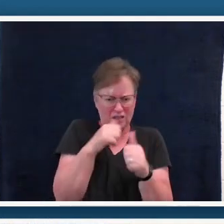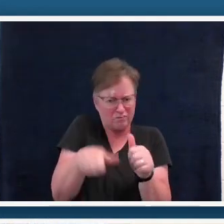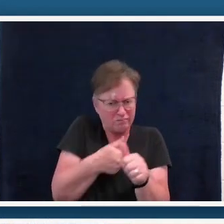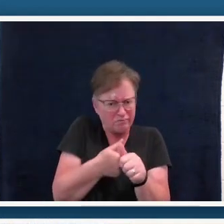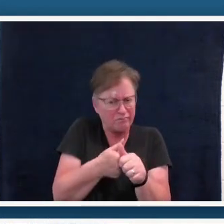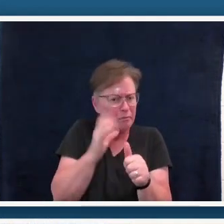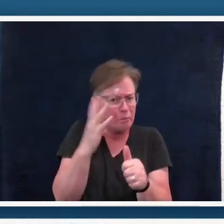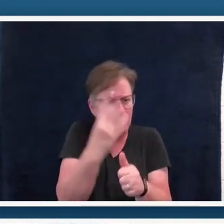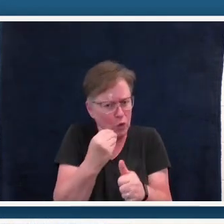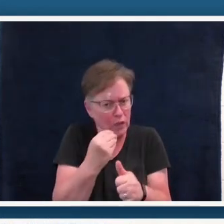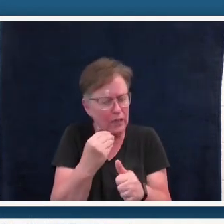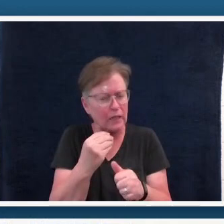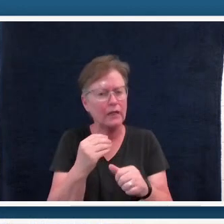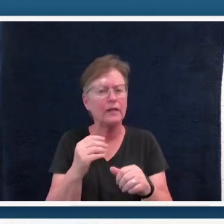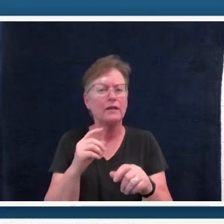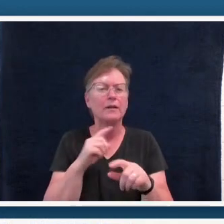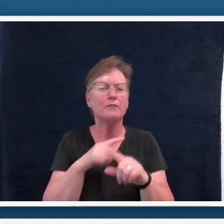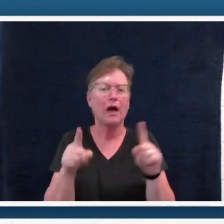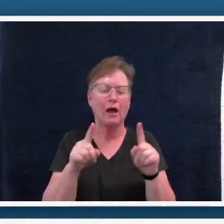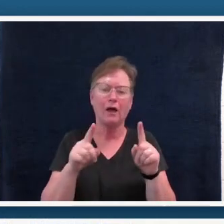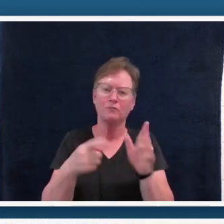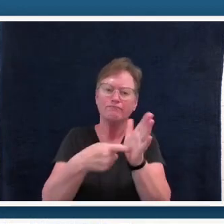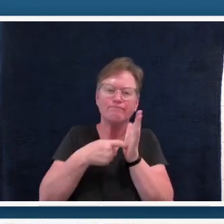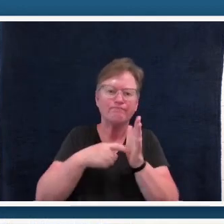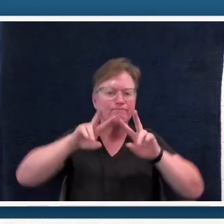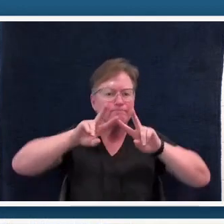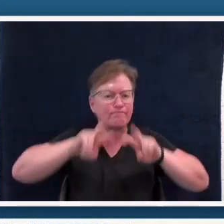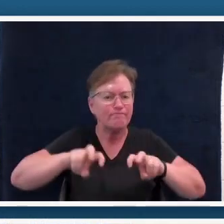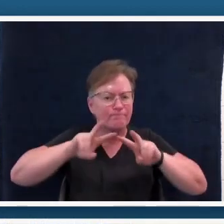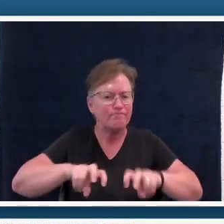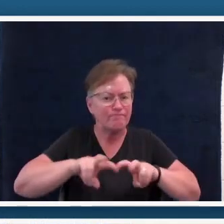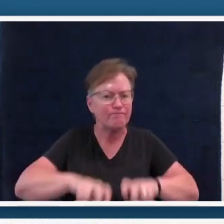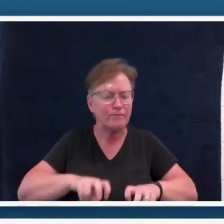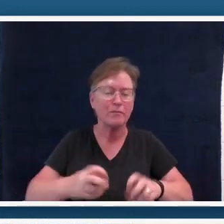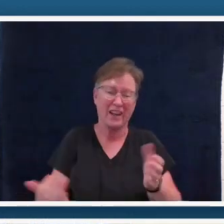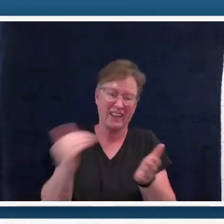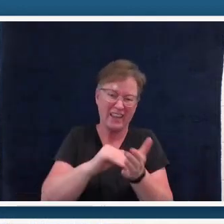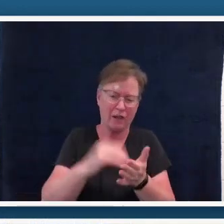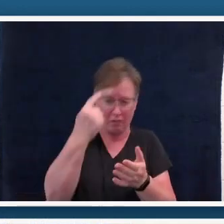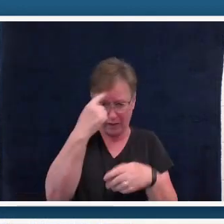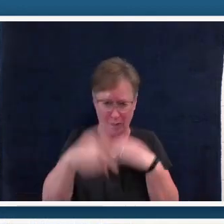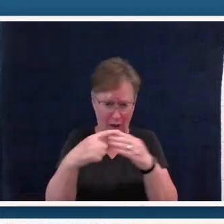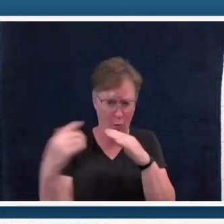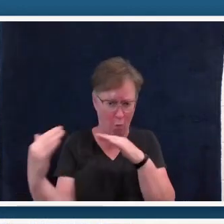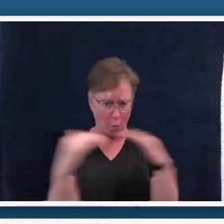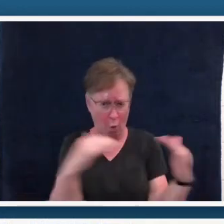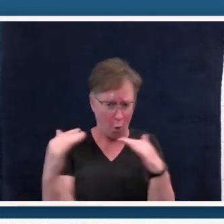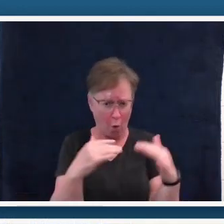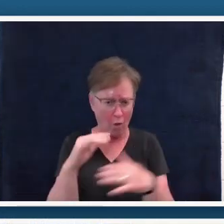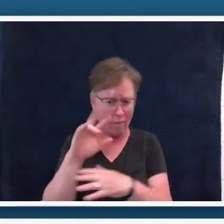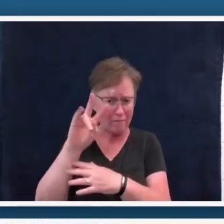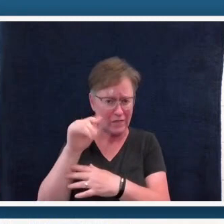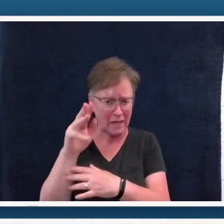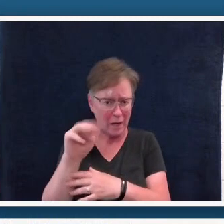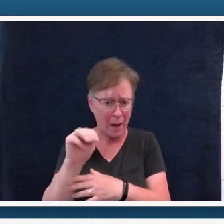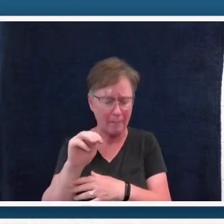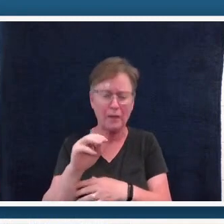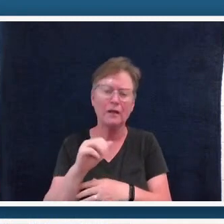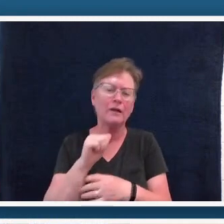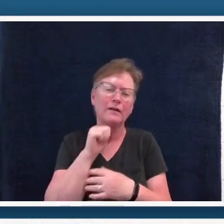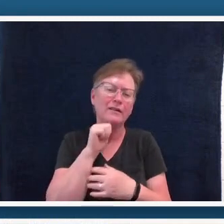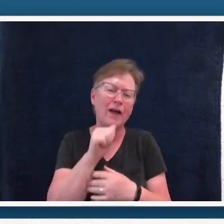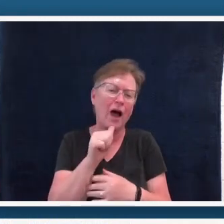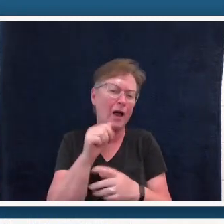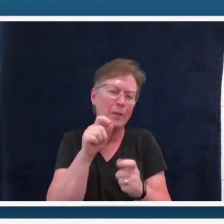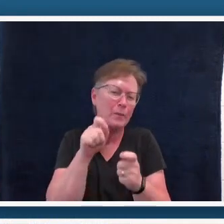But again, when we think about Vietnam War, it's certainly not a particularly beautiful moment in American